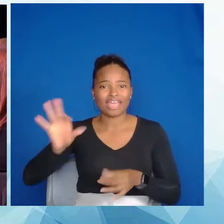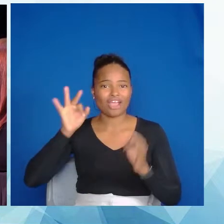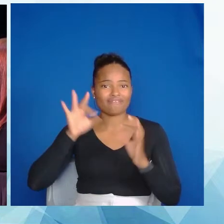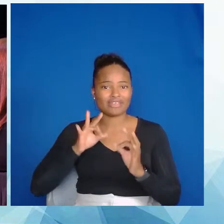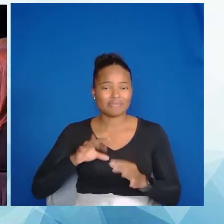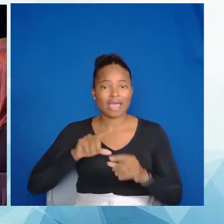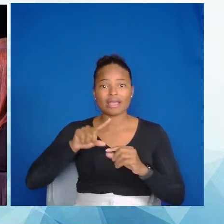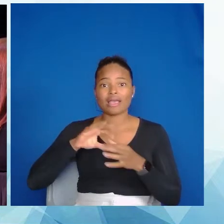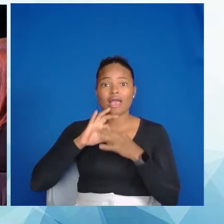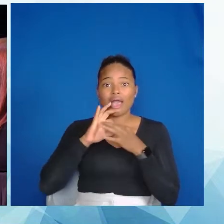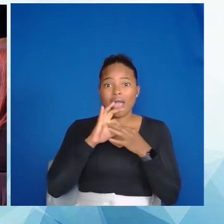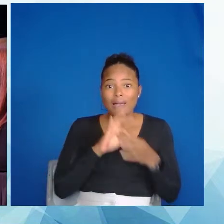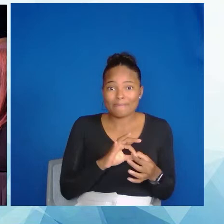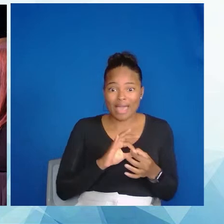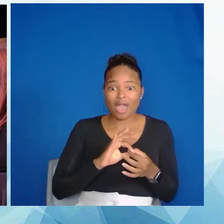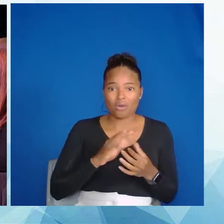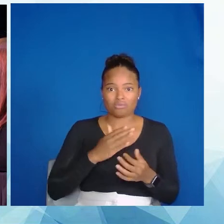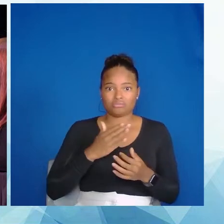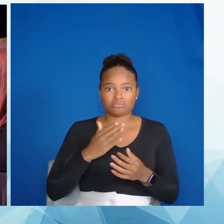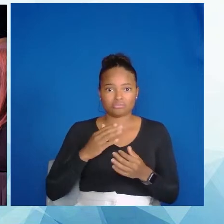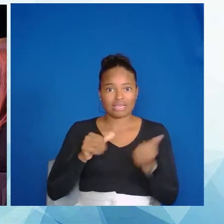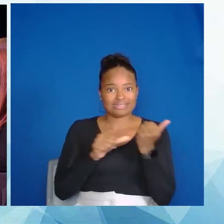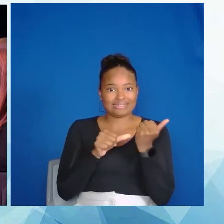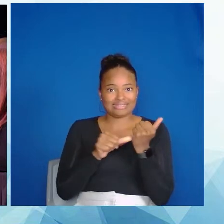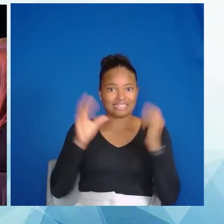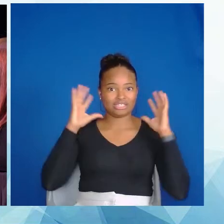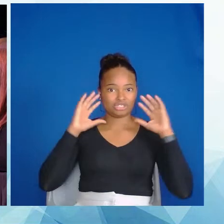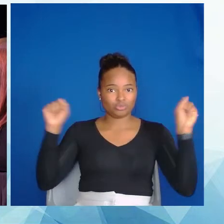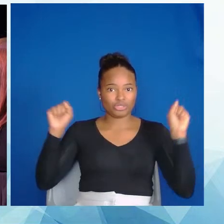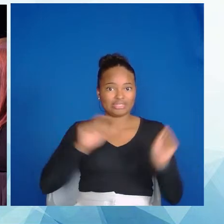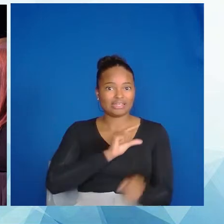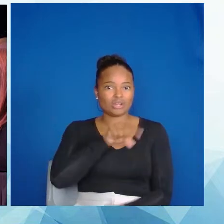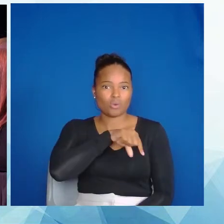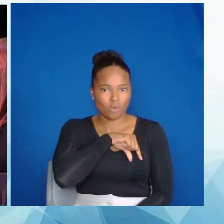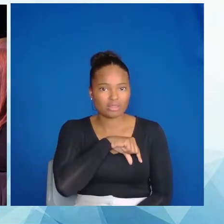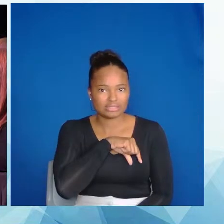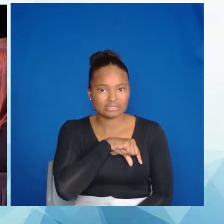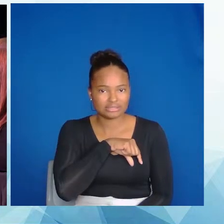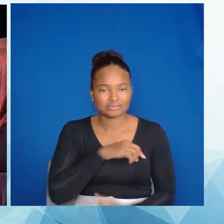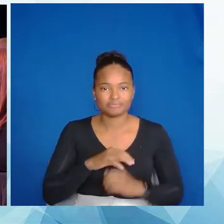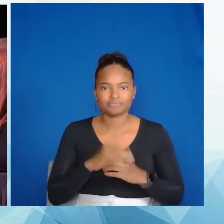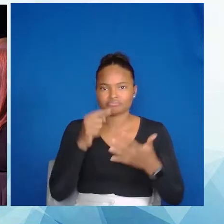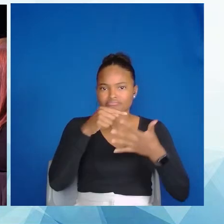superintendent's qualities. That information